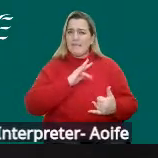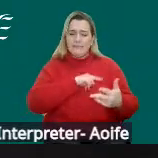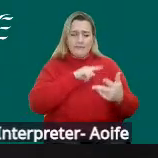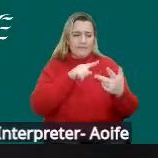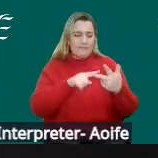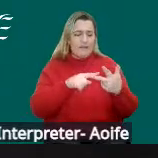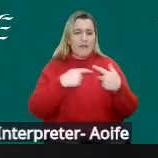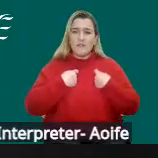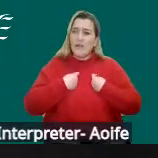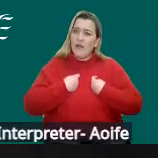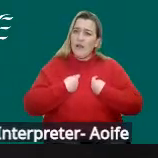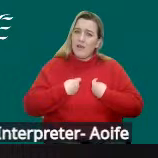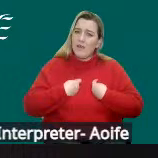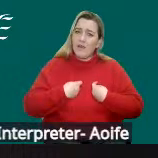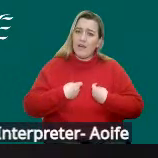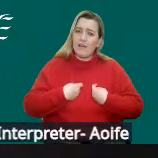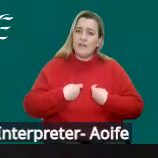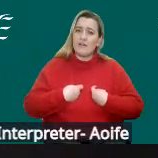tiredness,